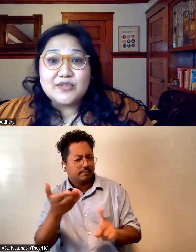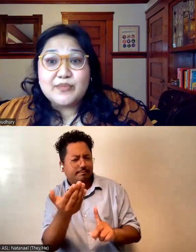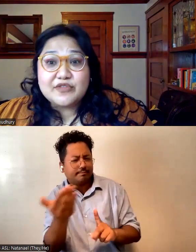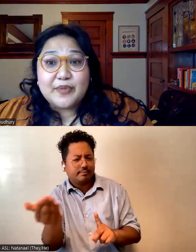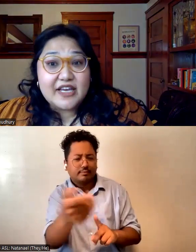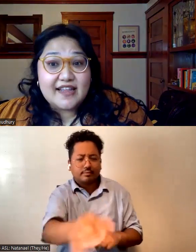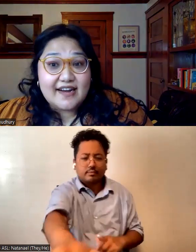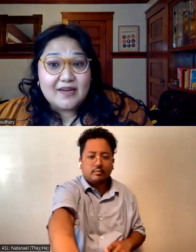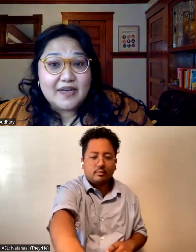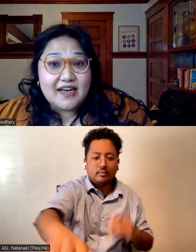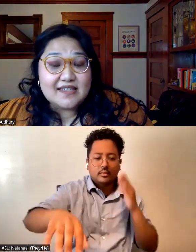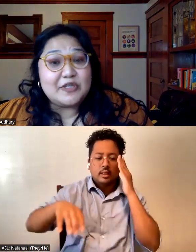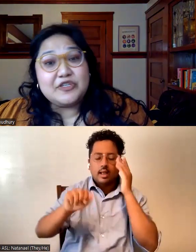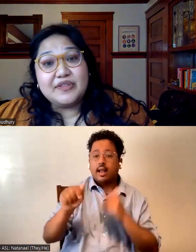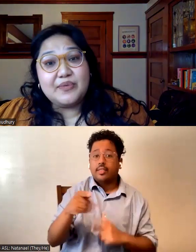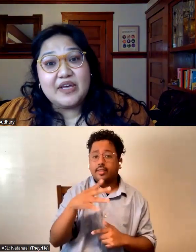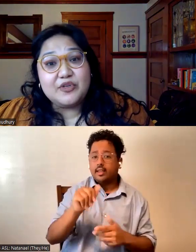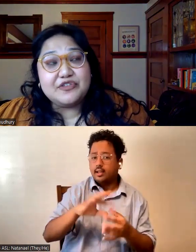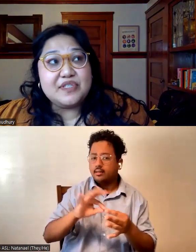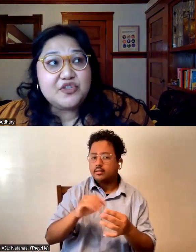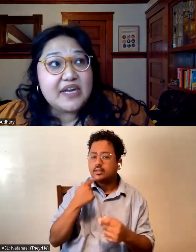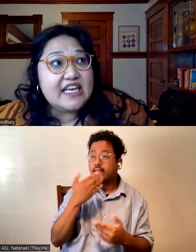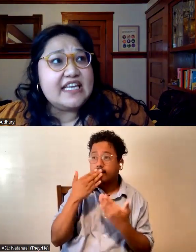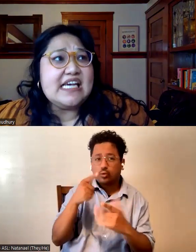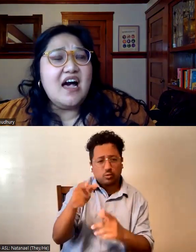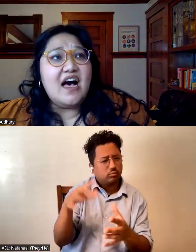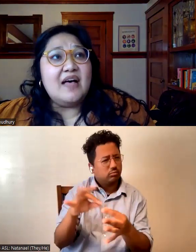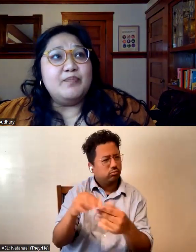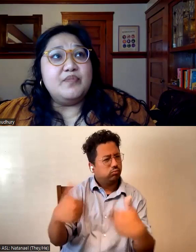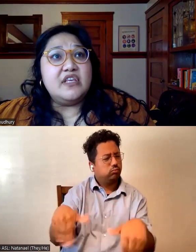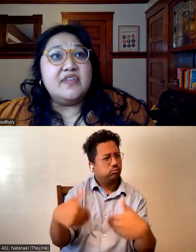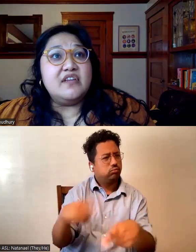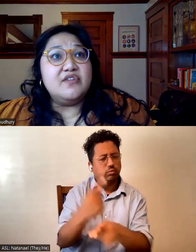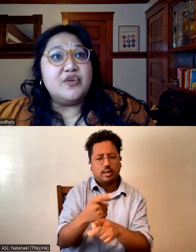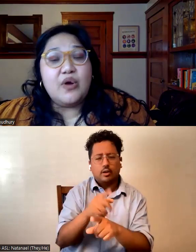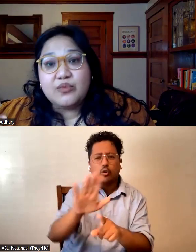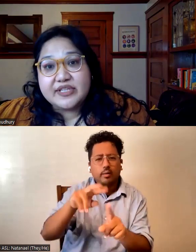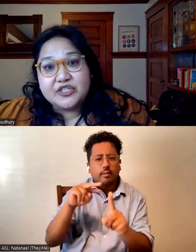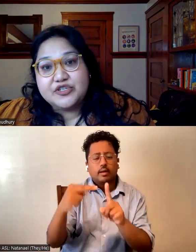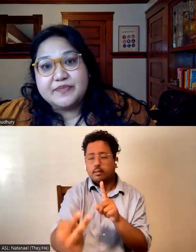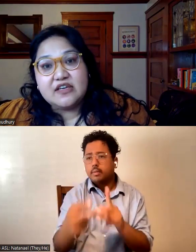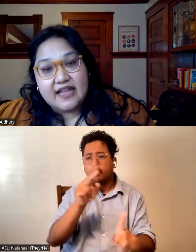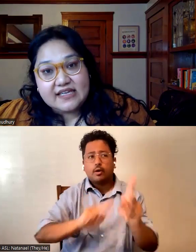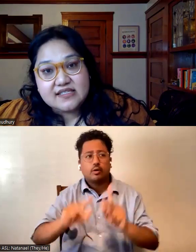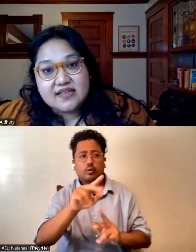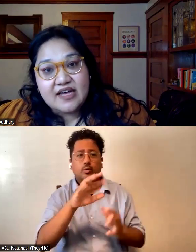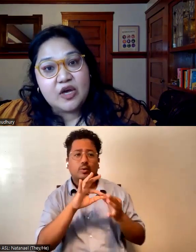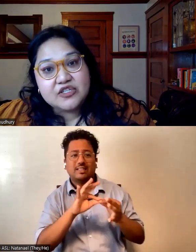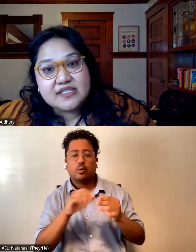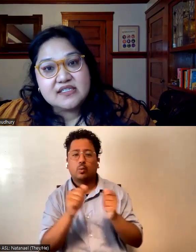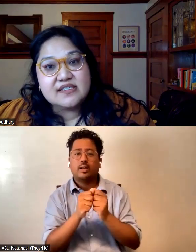Thank you so much for bringing that up, especially the way in which you're situating it, even your own relationship to